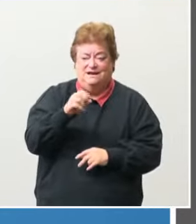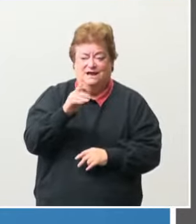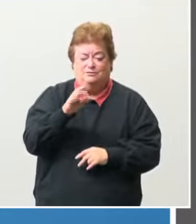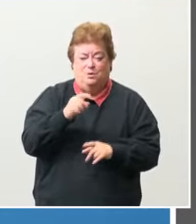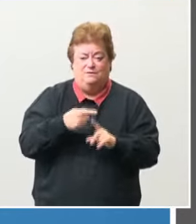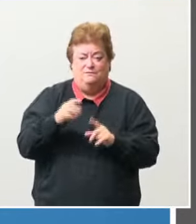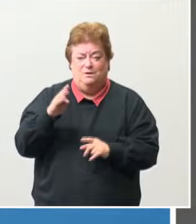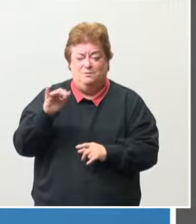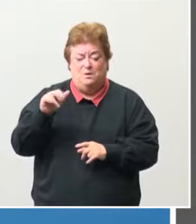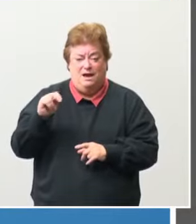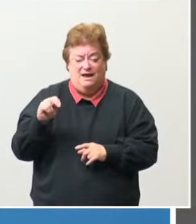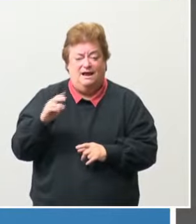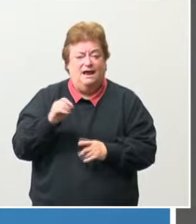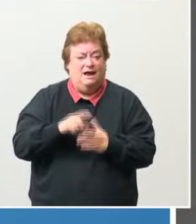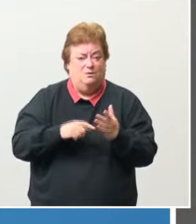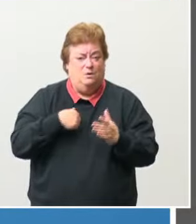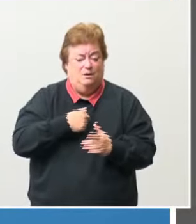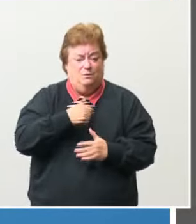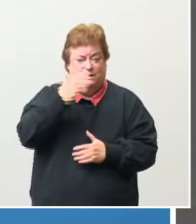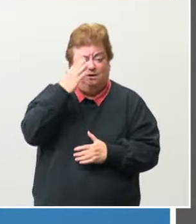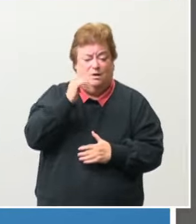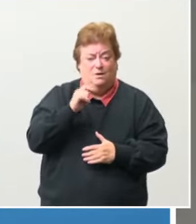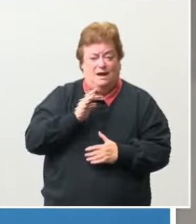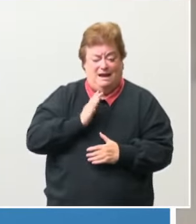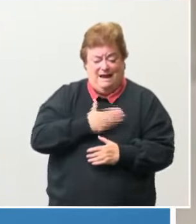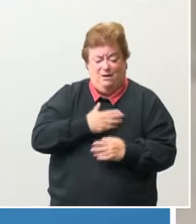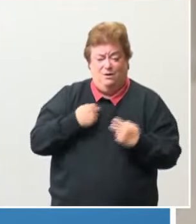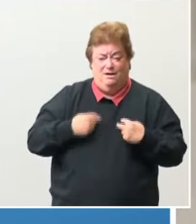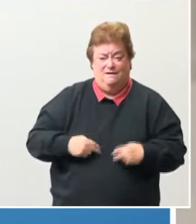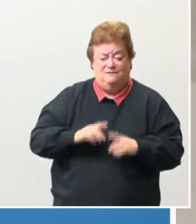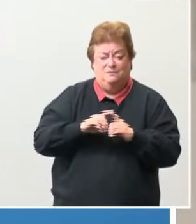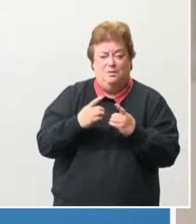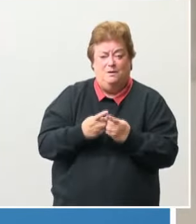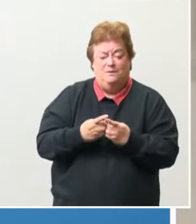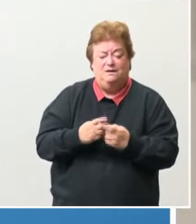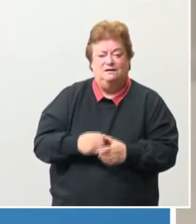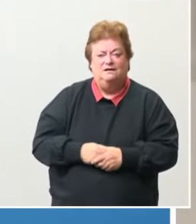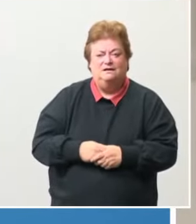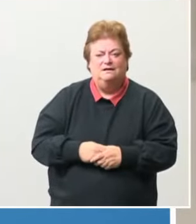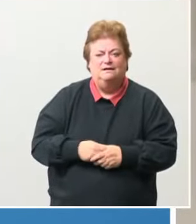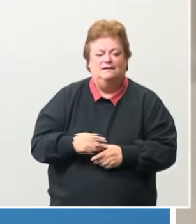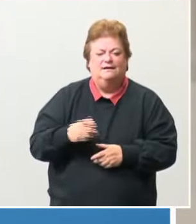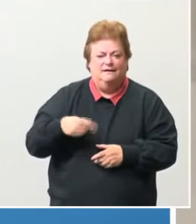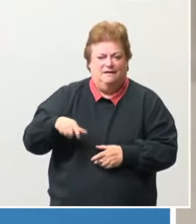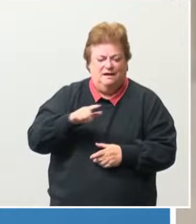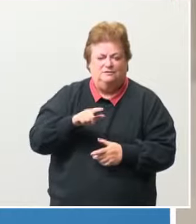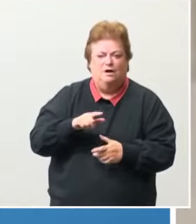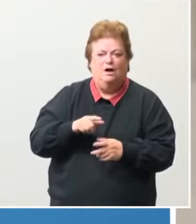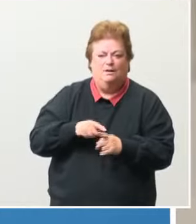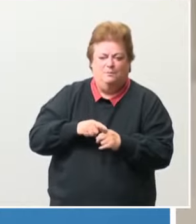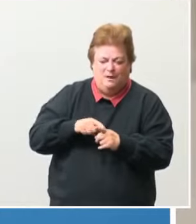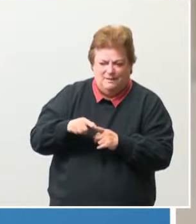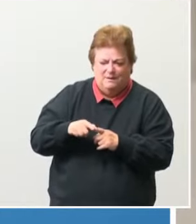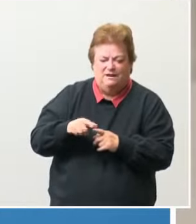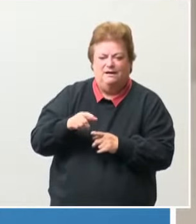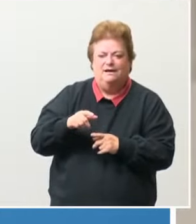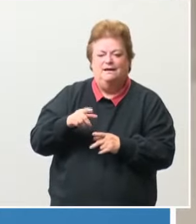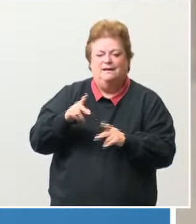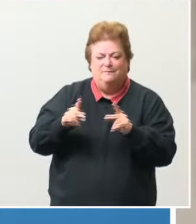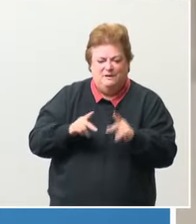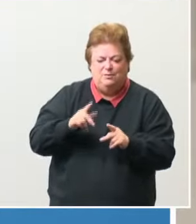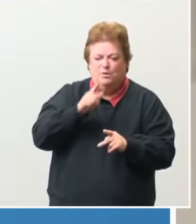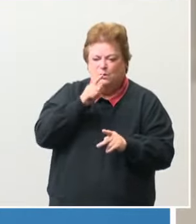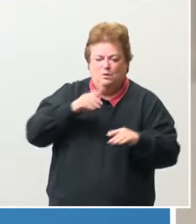from Brian and what we know at our health department, these are primarily unvaccinated